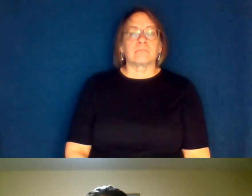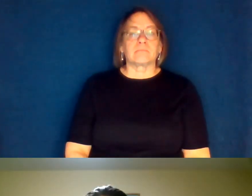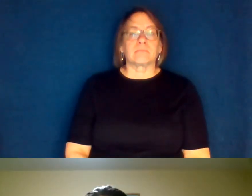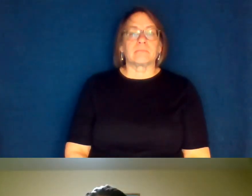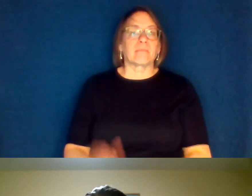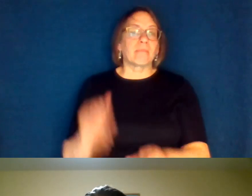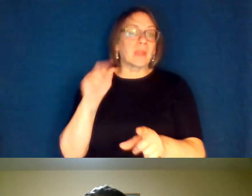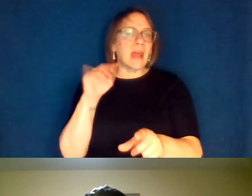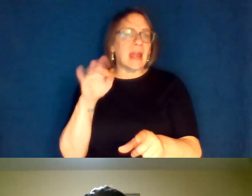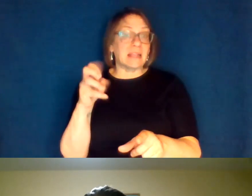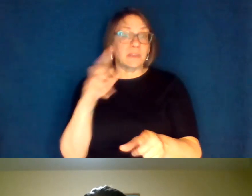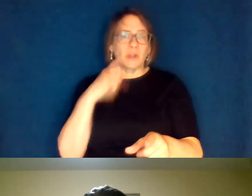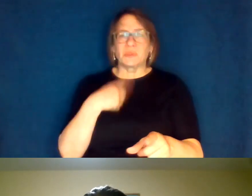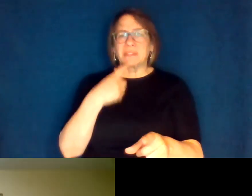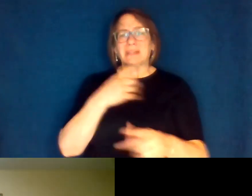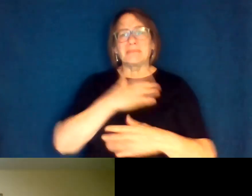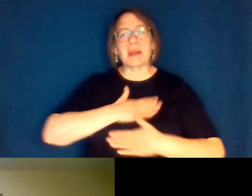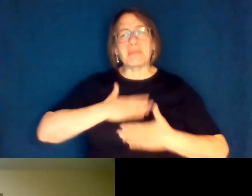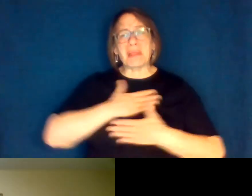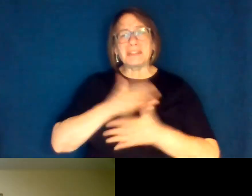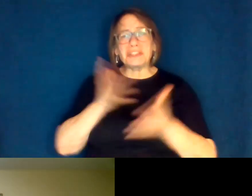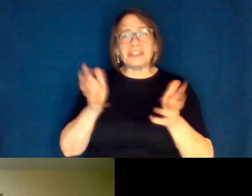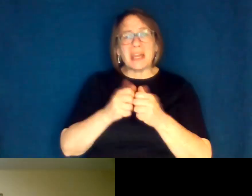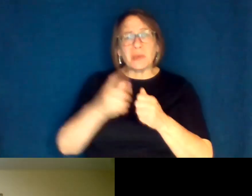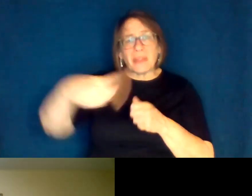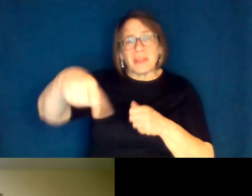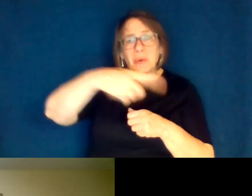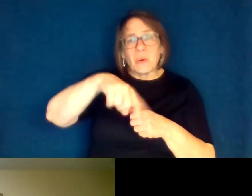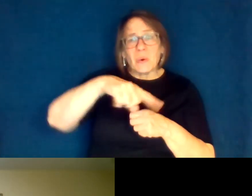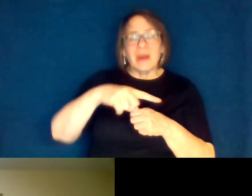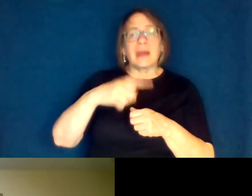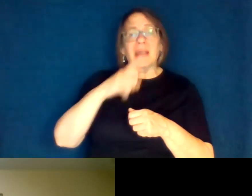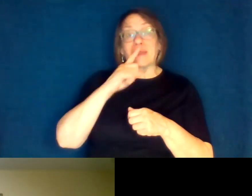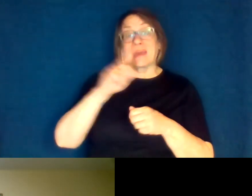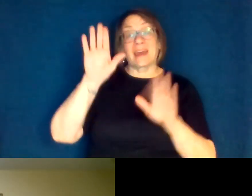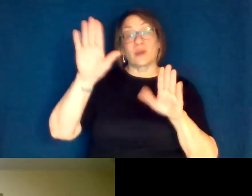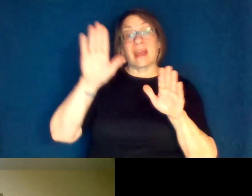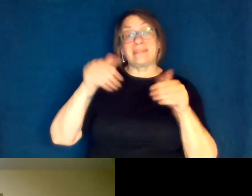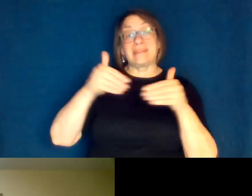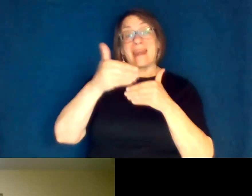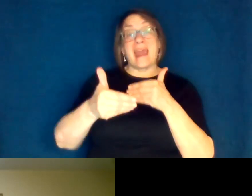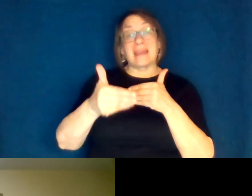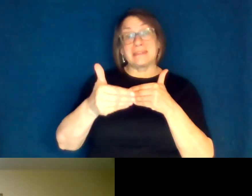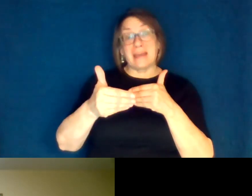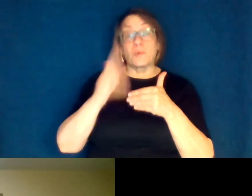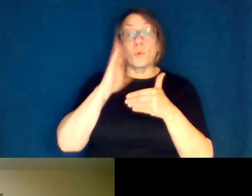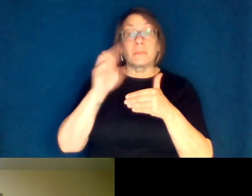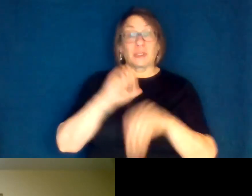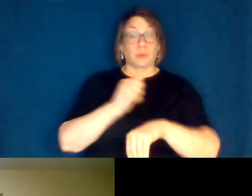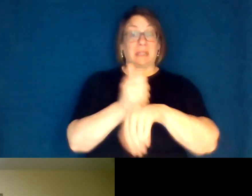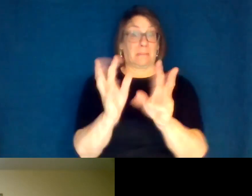I just want to say it's been such a pleasure chatting with everyone. And I think a really great next step would be to set up a meeting. It sounds